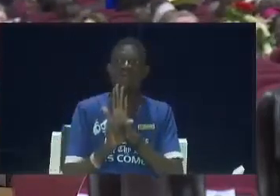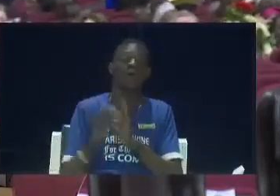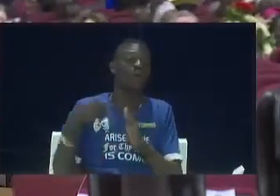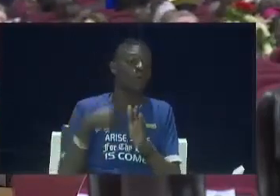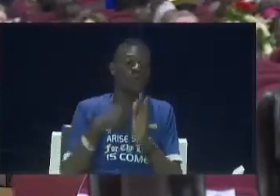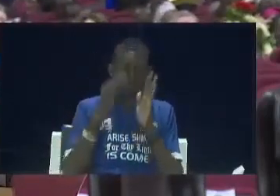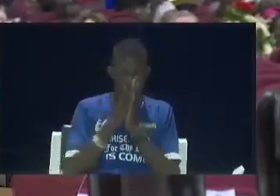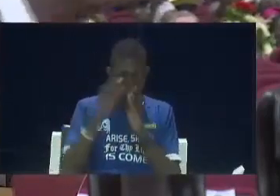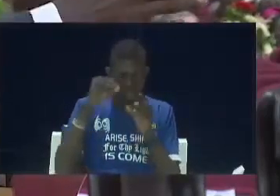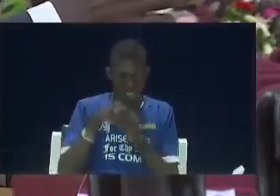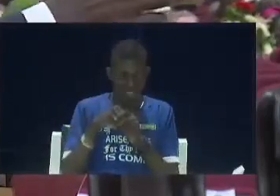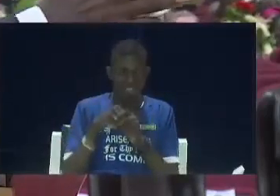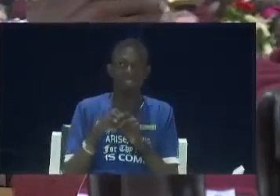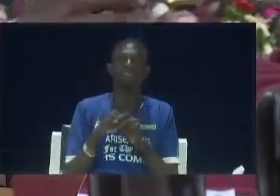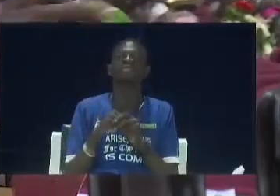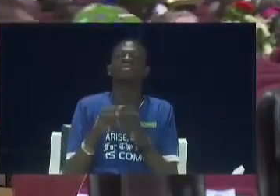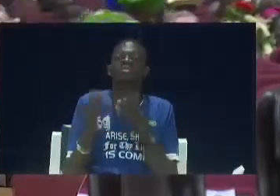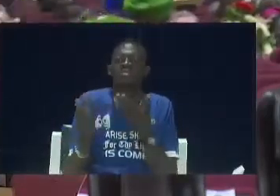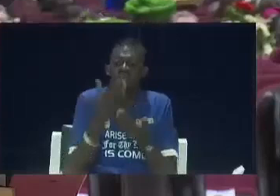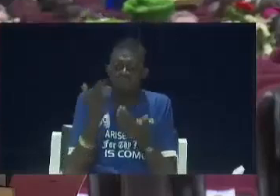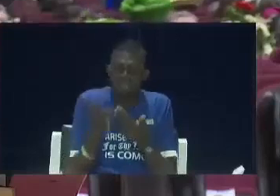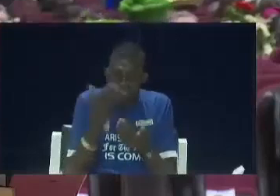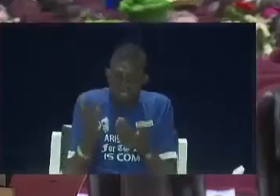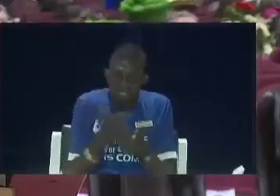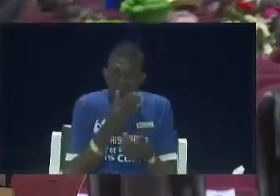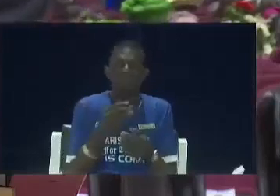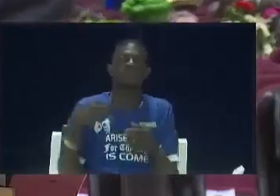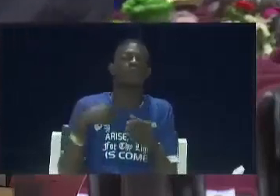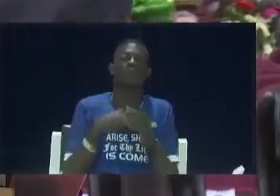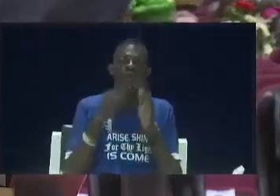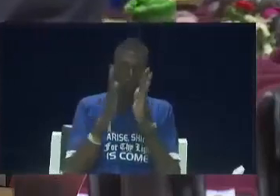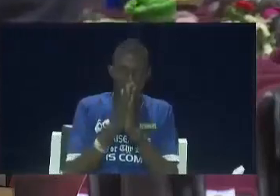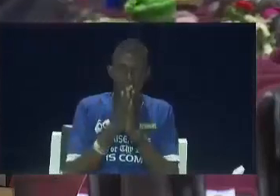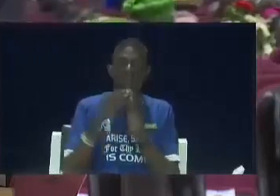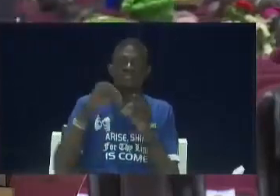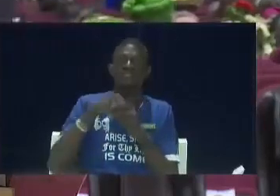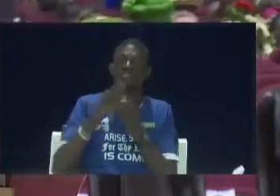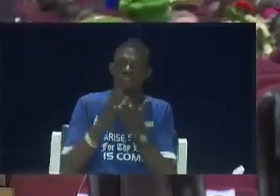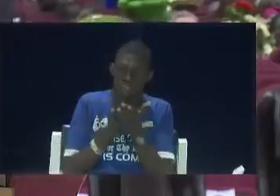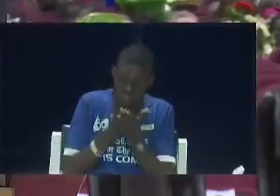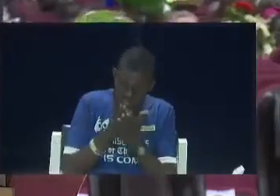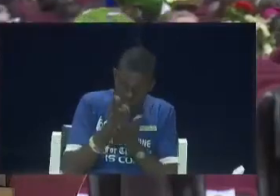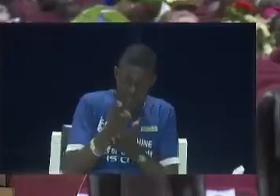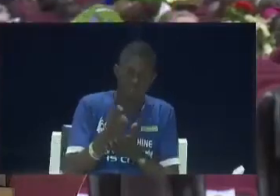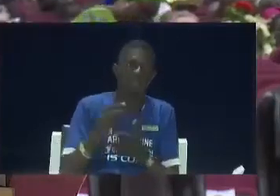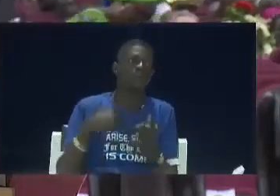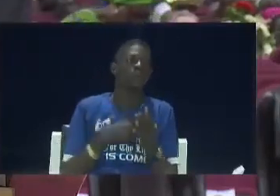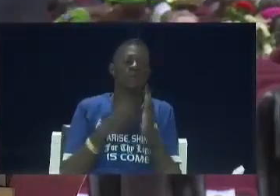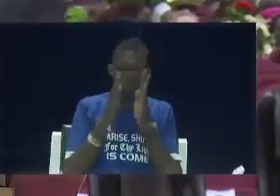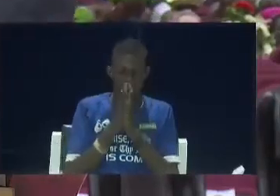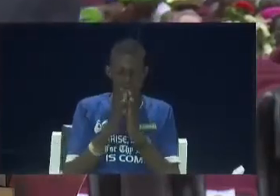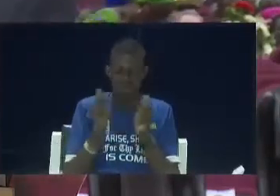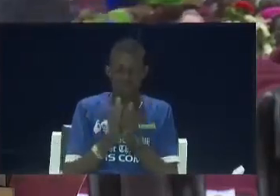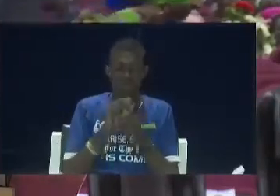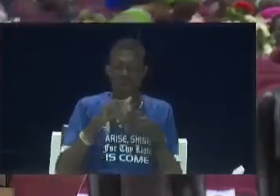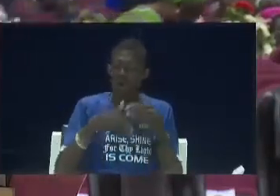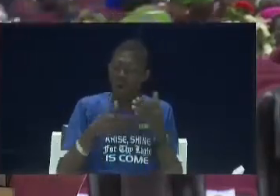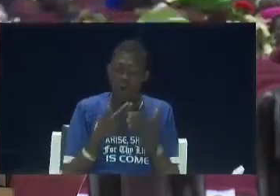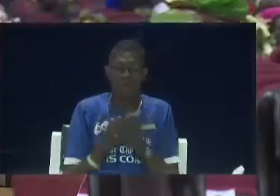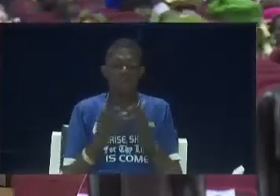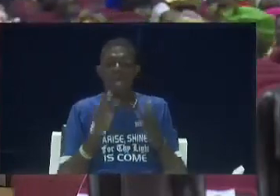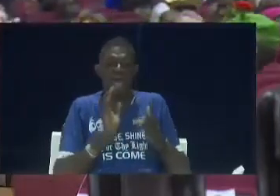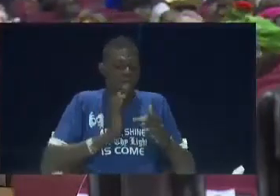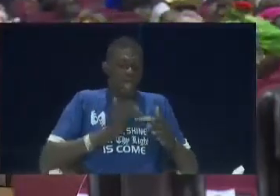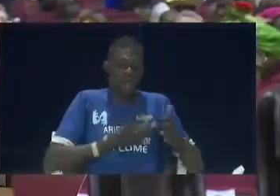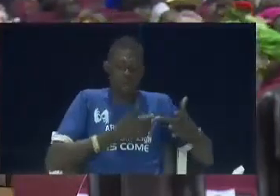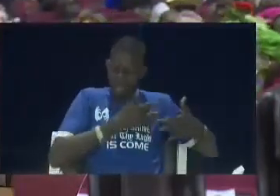pray in simplicity, we pray in sincerity, we pray with all of our hearts,